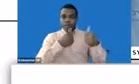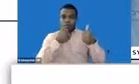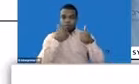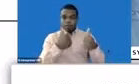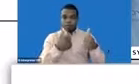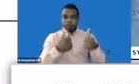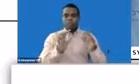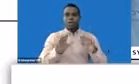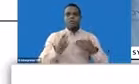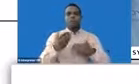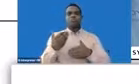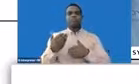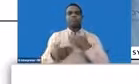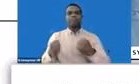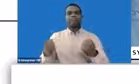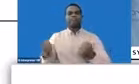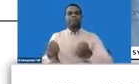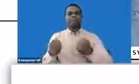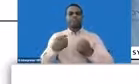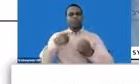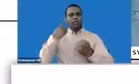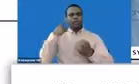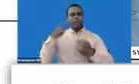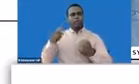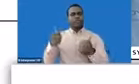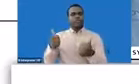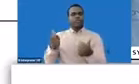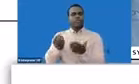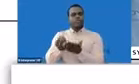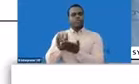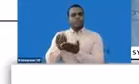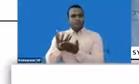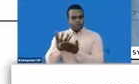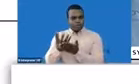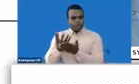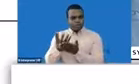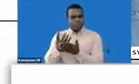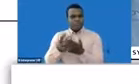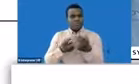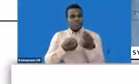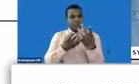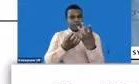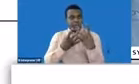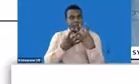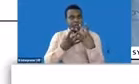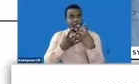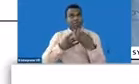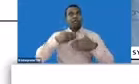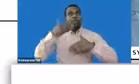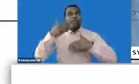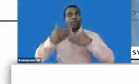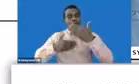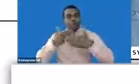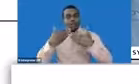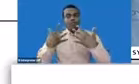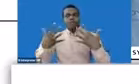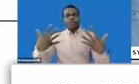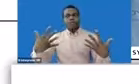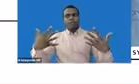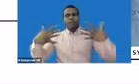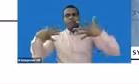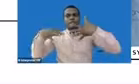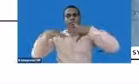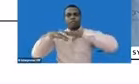how their feedback is handled and when they can expect the accessibility barriers to be fixed.